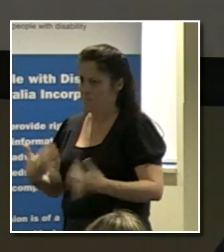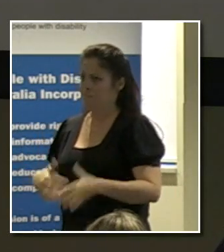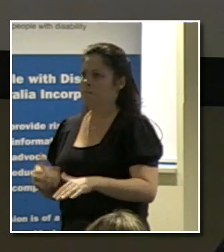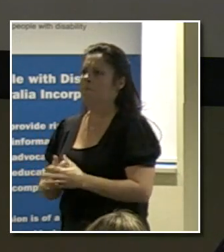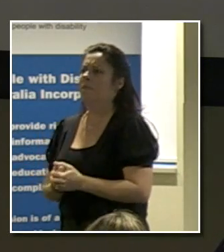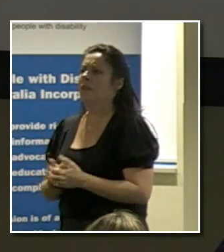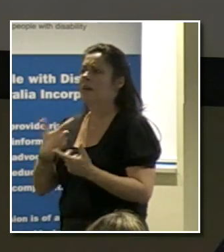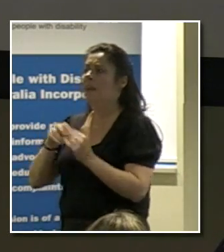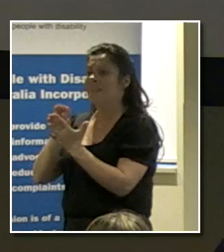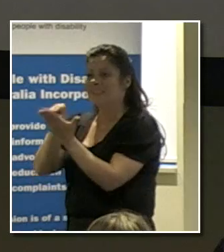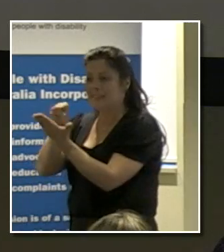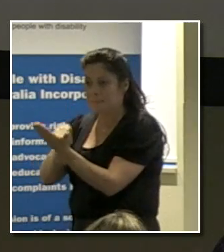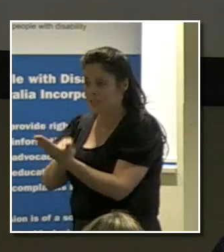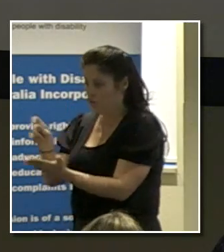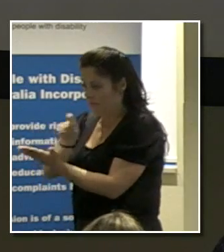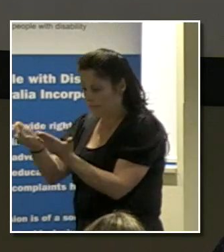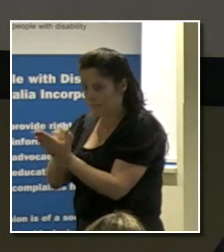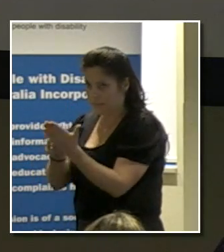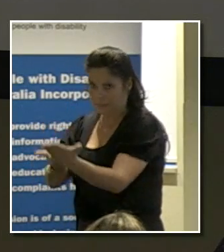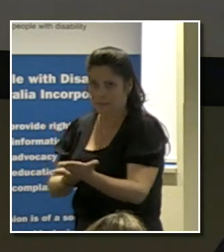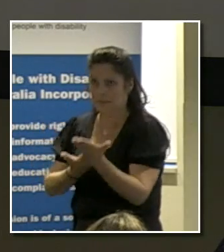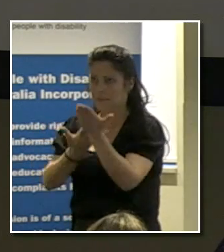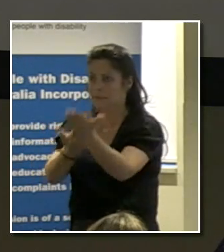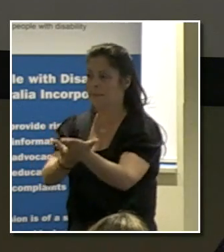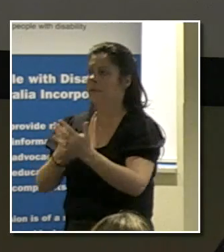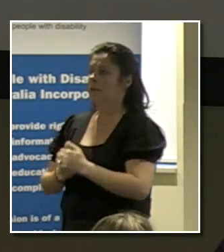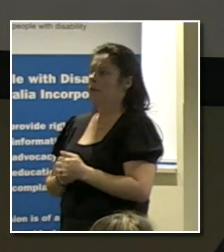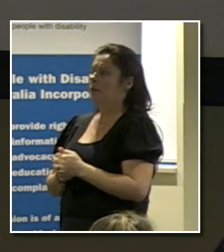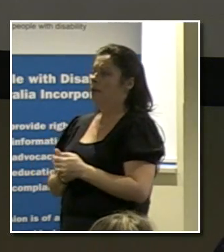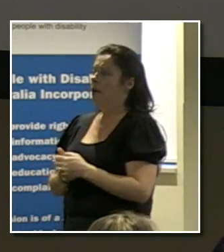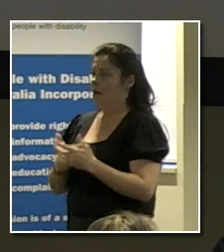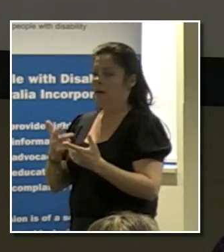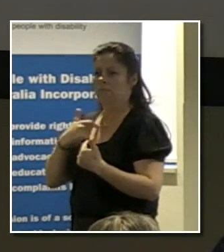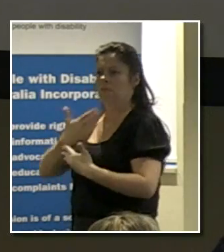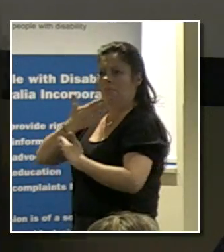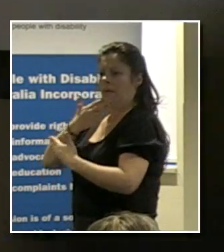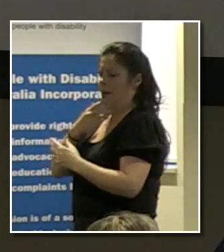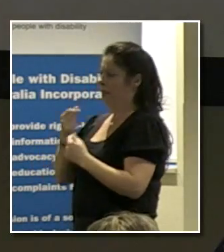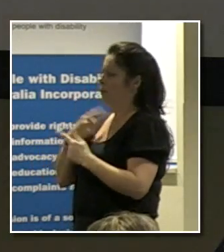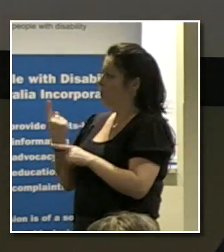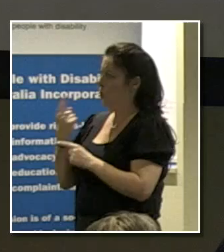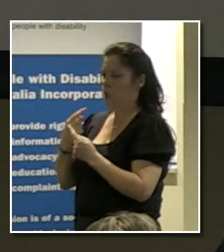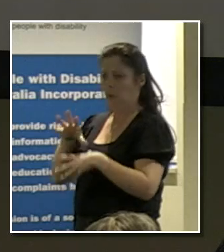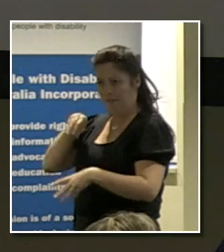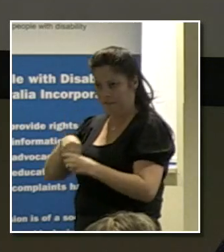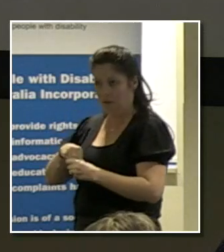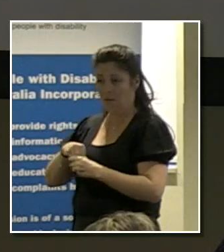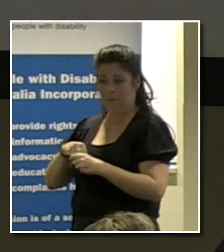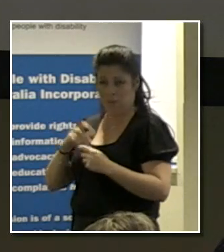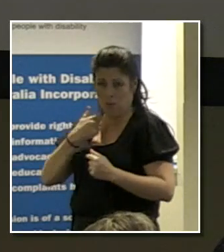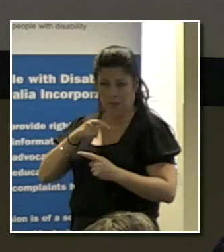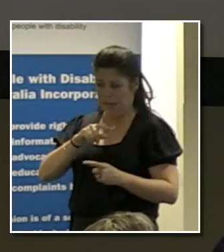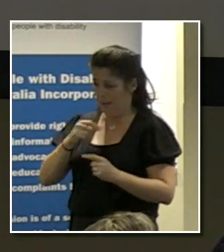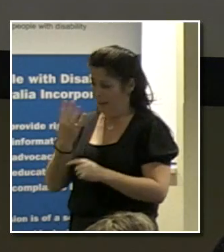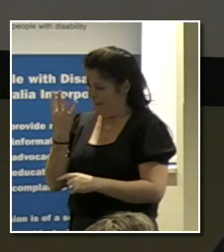on the submission to the opening public hearings for the inquiry in Perth. The 40 stories that were pulled into the